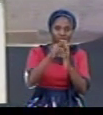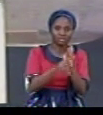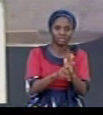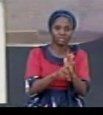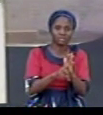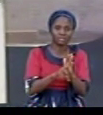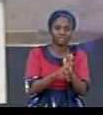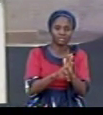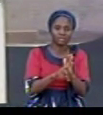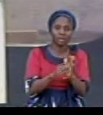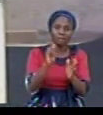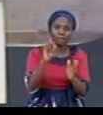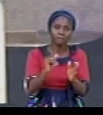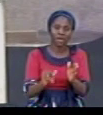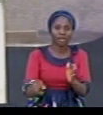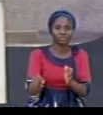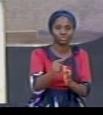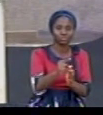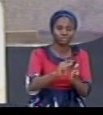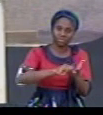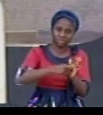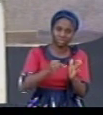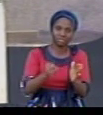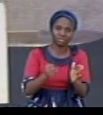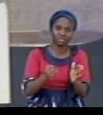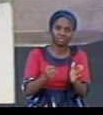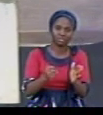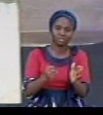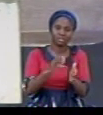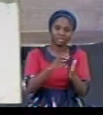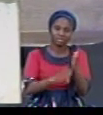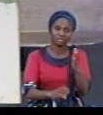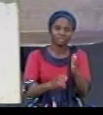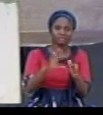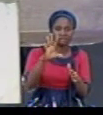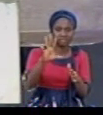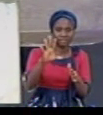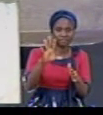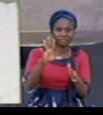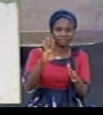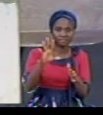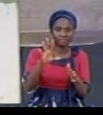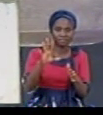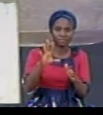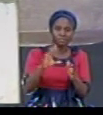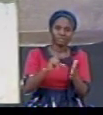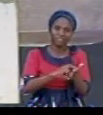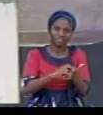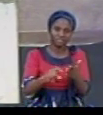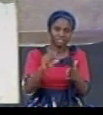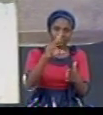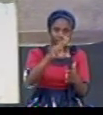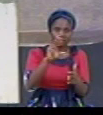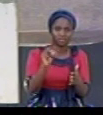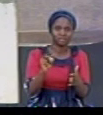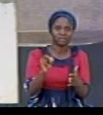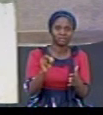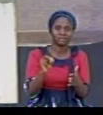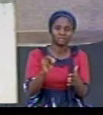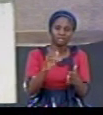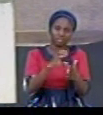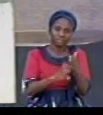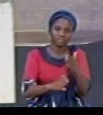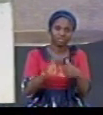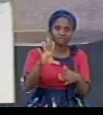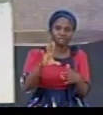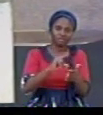gifts. Chapter 5. I'm reading here from verse 30. Chapter